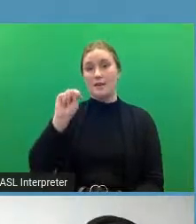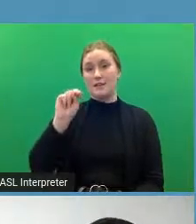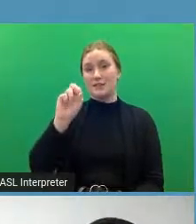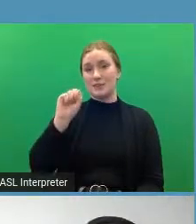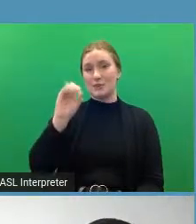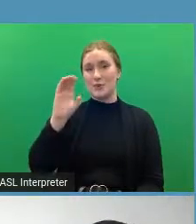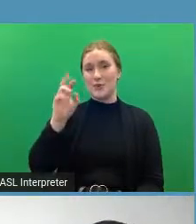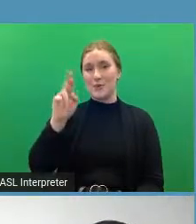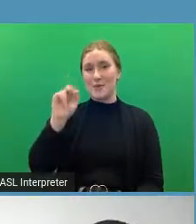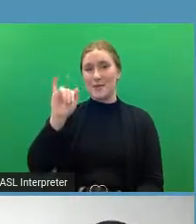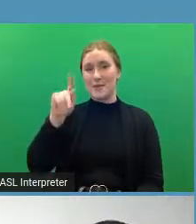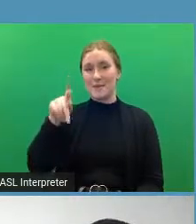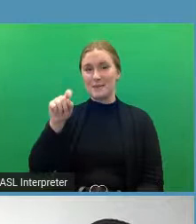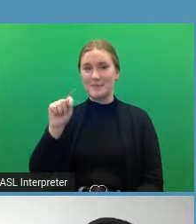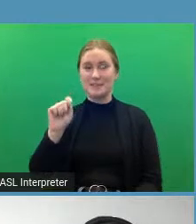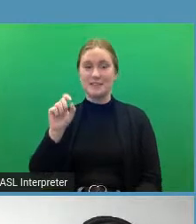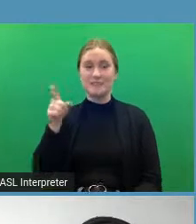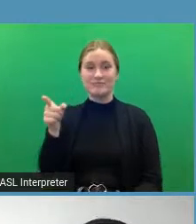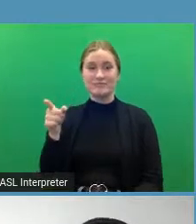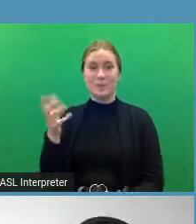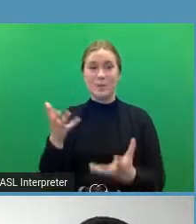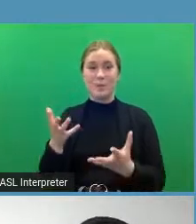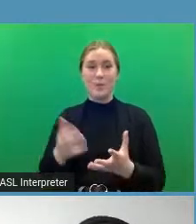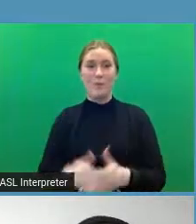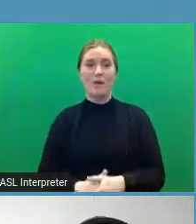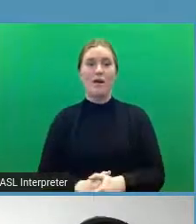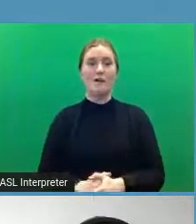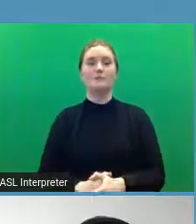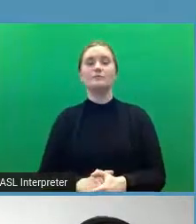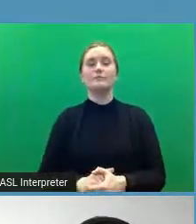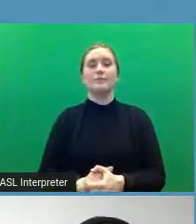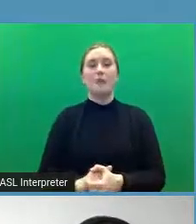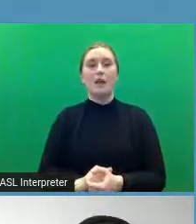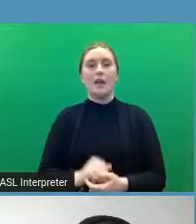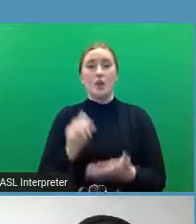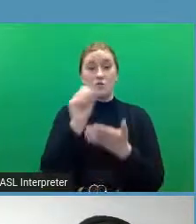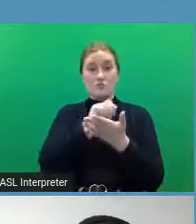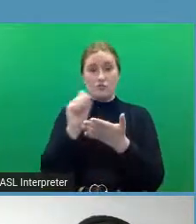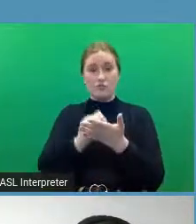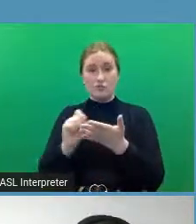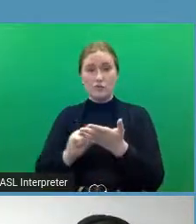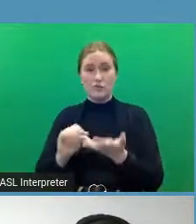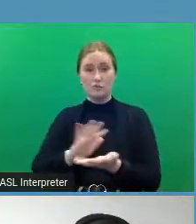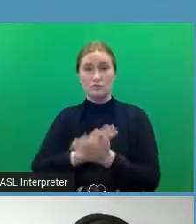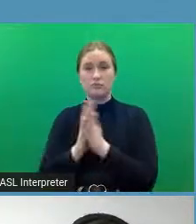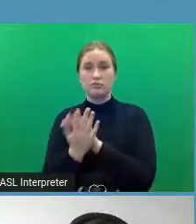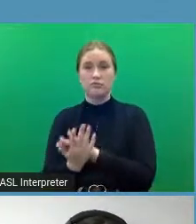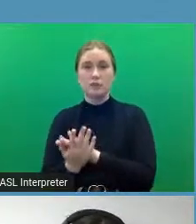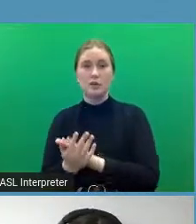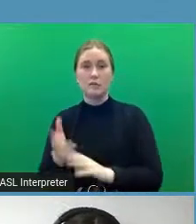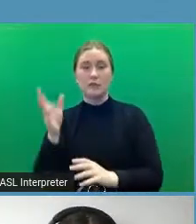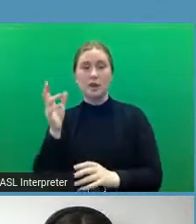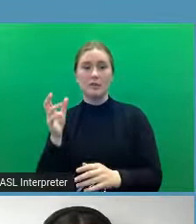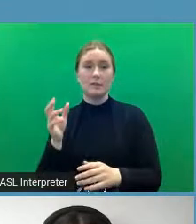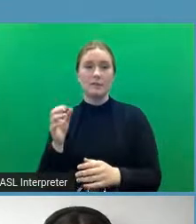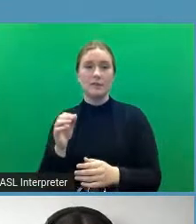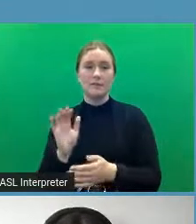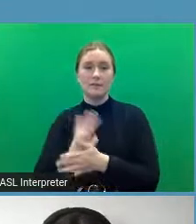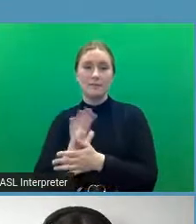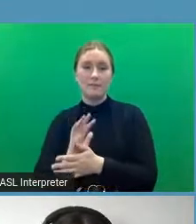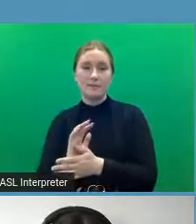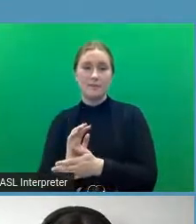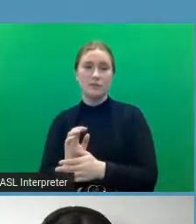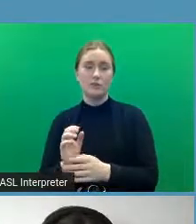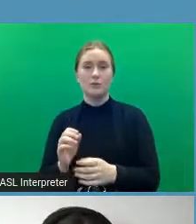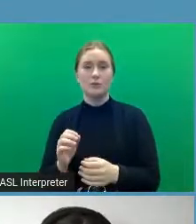are static textual representations of the audio portion of the source media. So this is now a